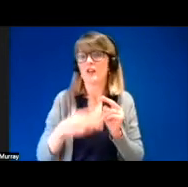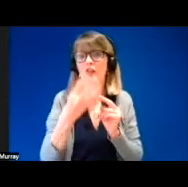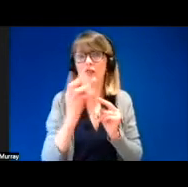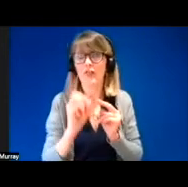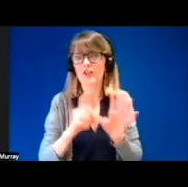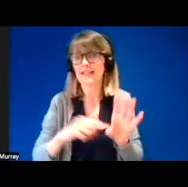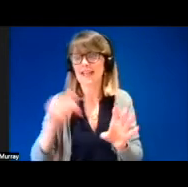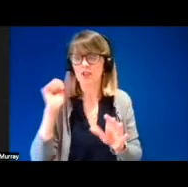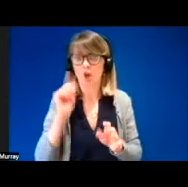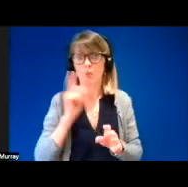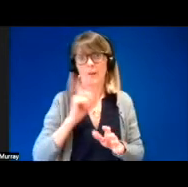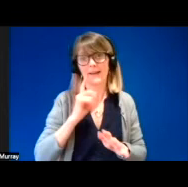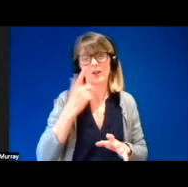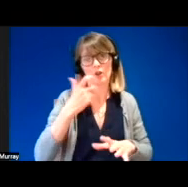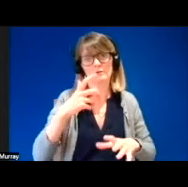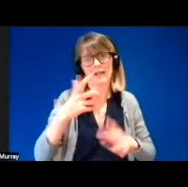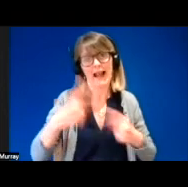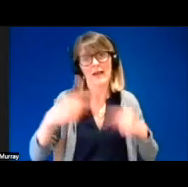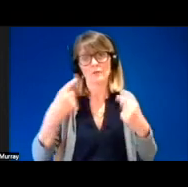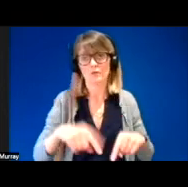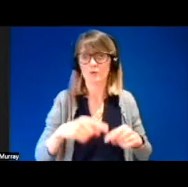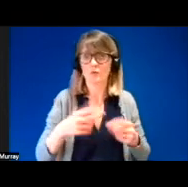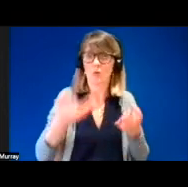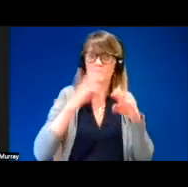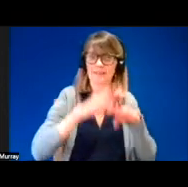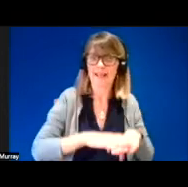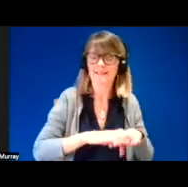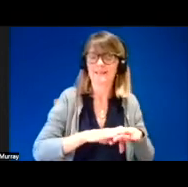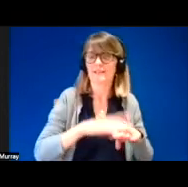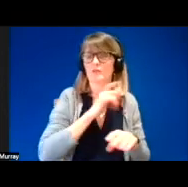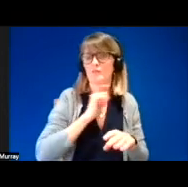female archdeacon being licensed in 1996.